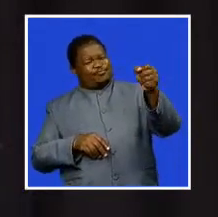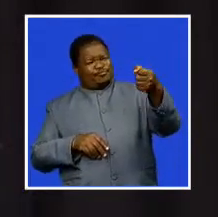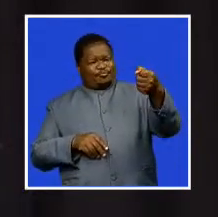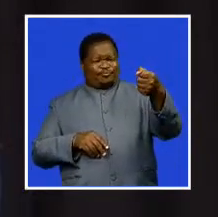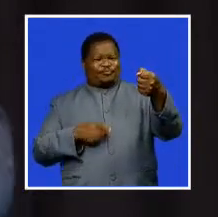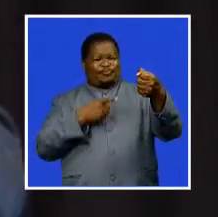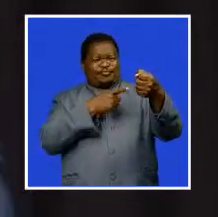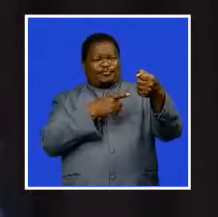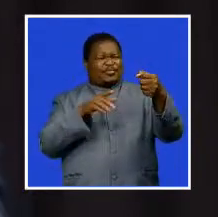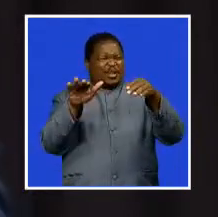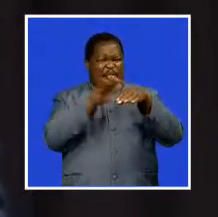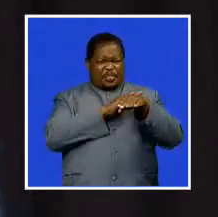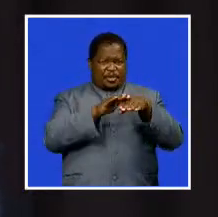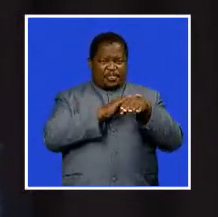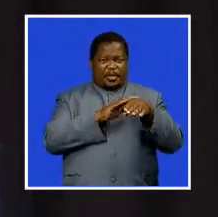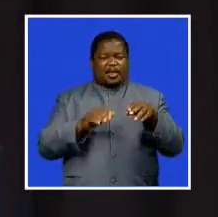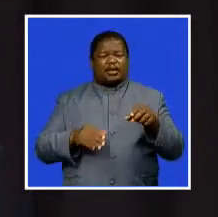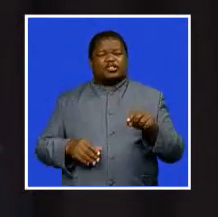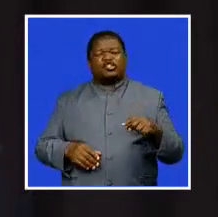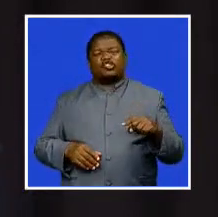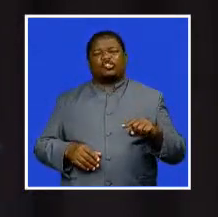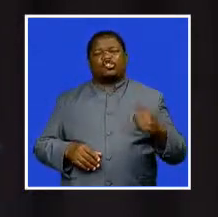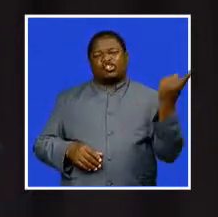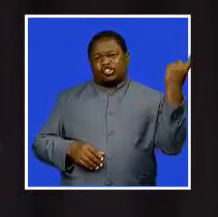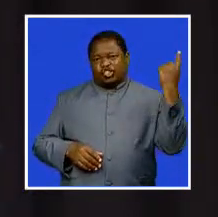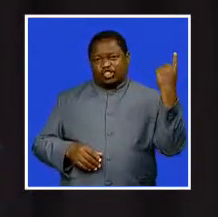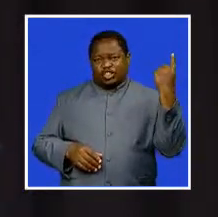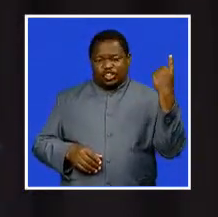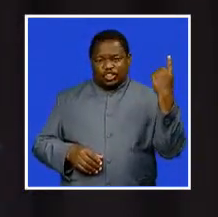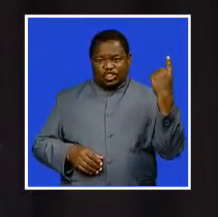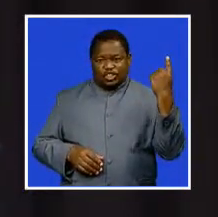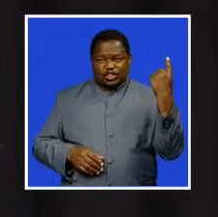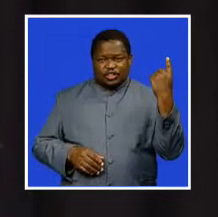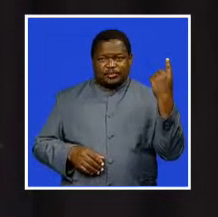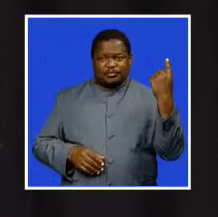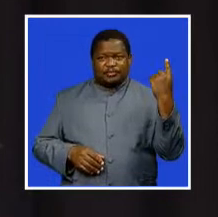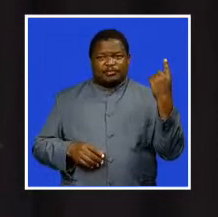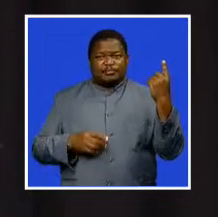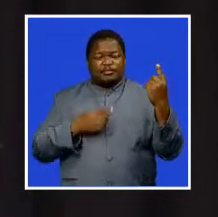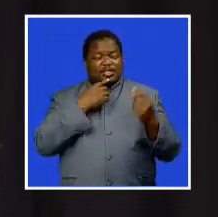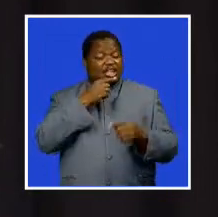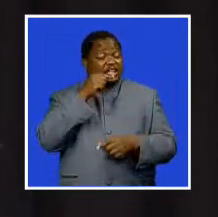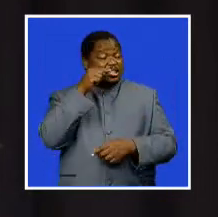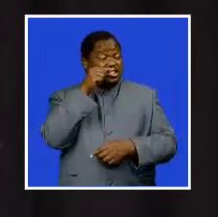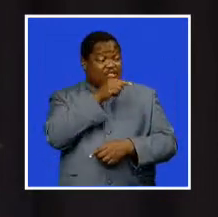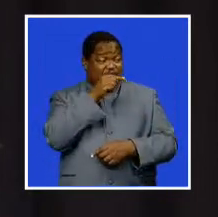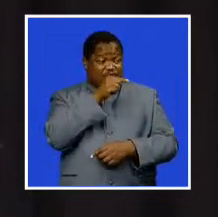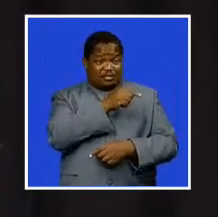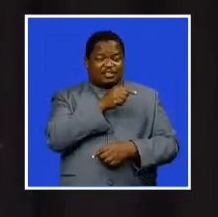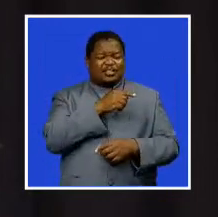empty alilahle phasi athi you are responsible wena namuhla